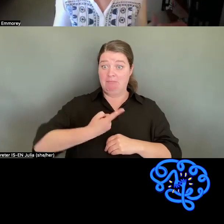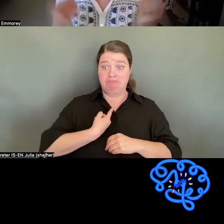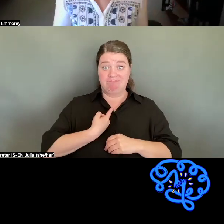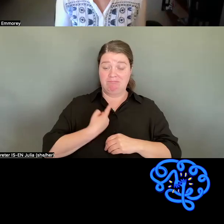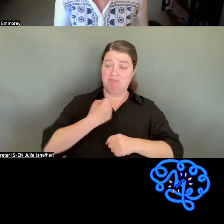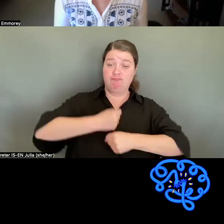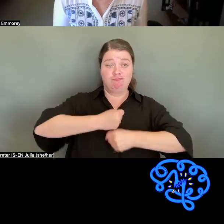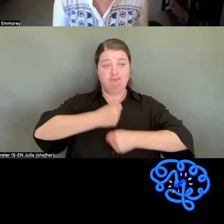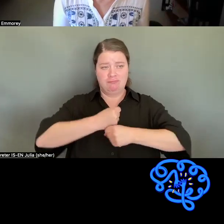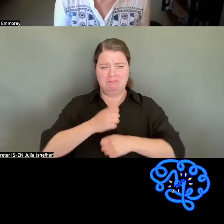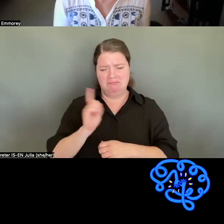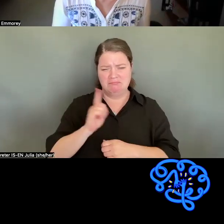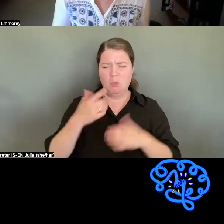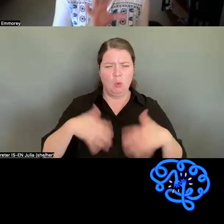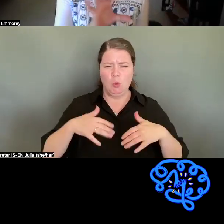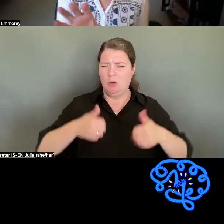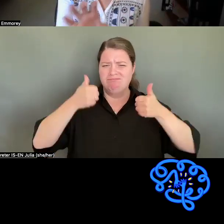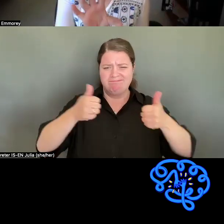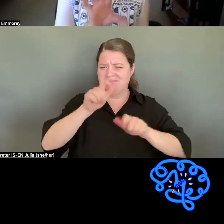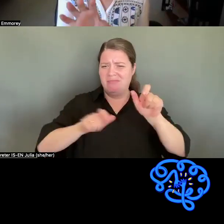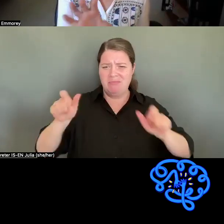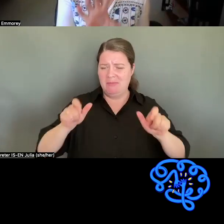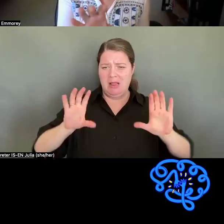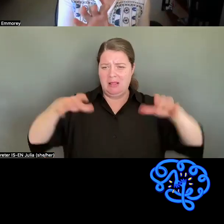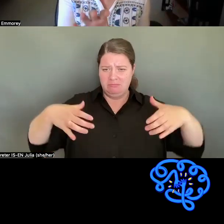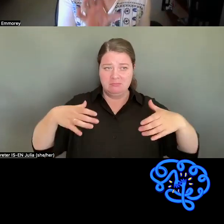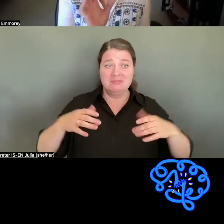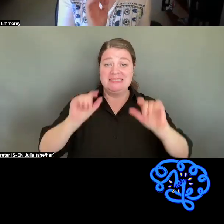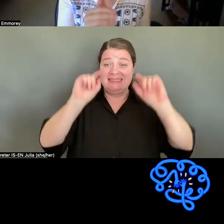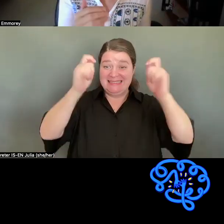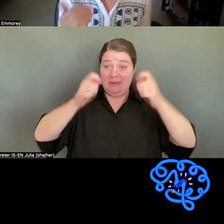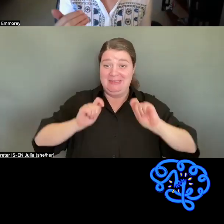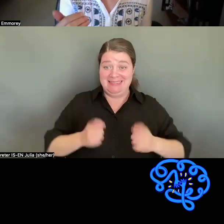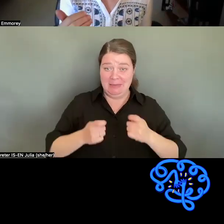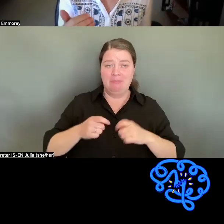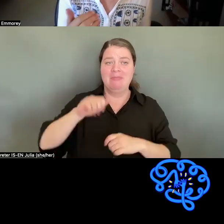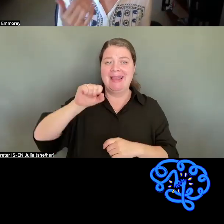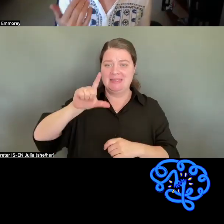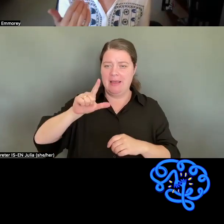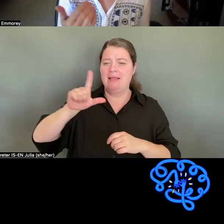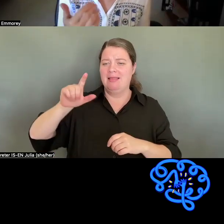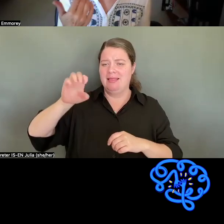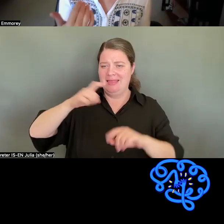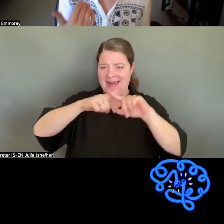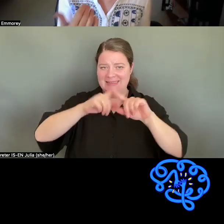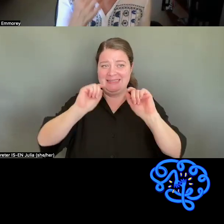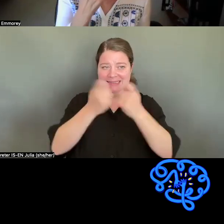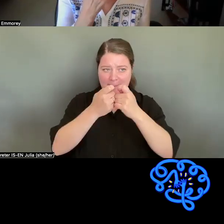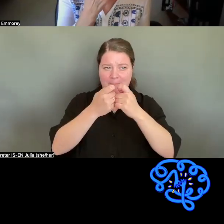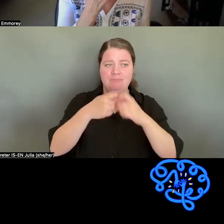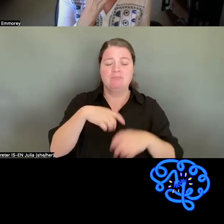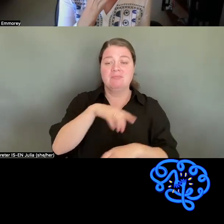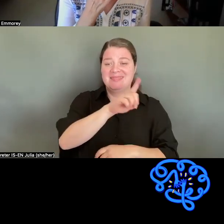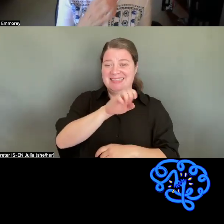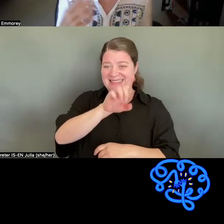a lot of great people. I'm going to introduce two teams. One is our ASL Lux team. In particular, Zed Zahir and